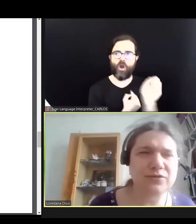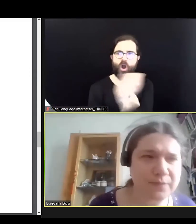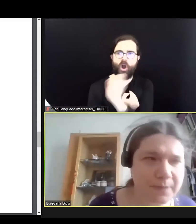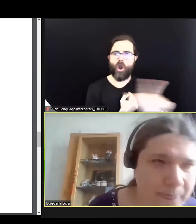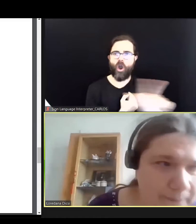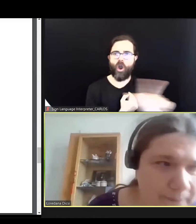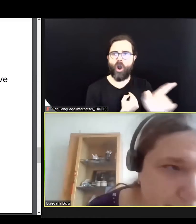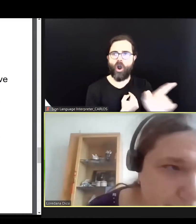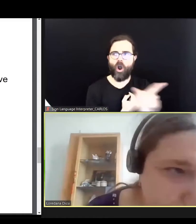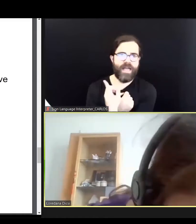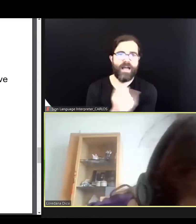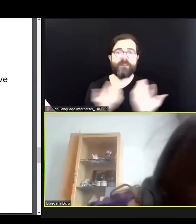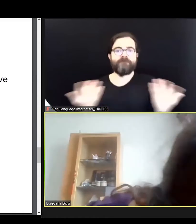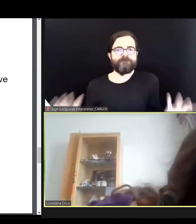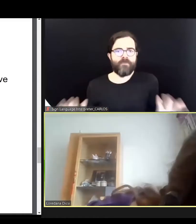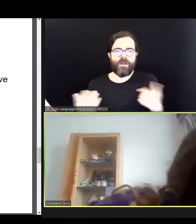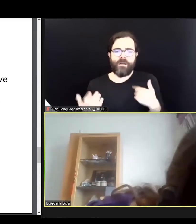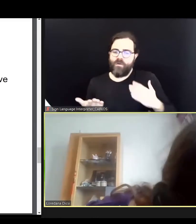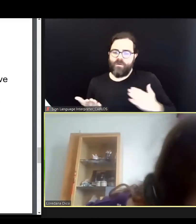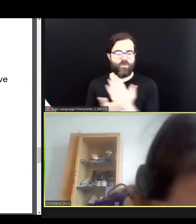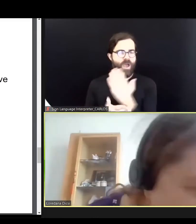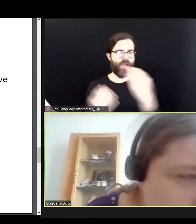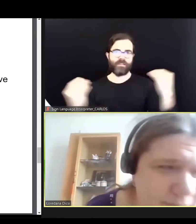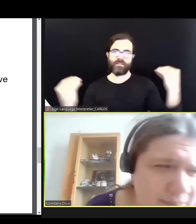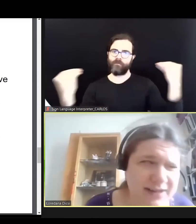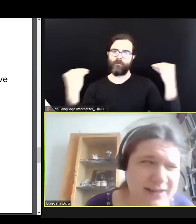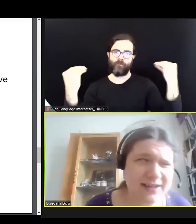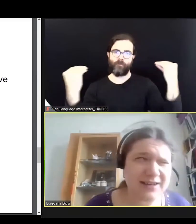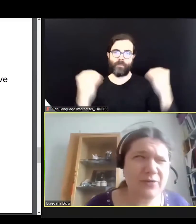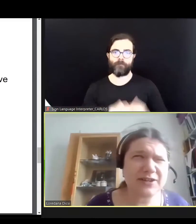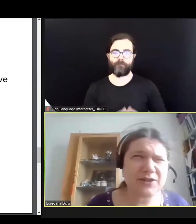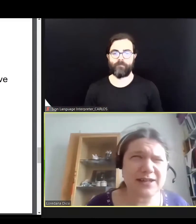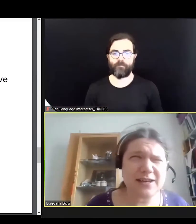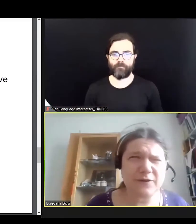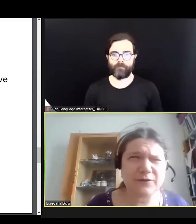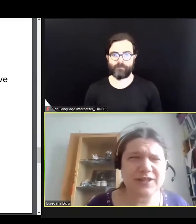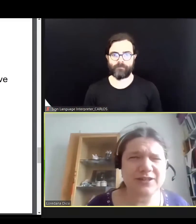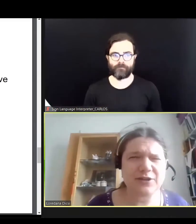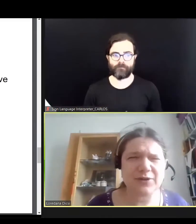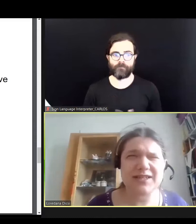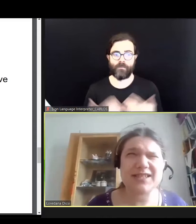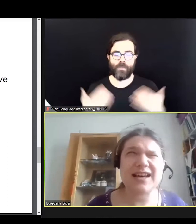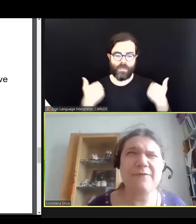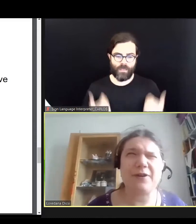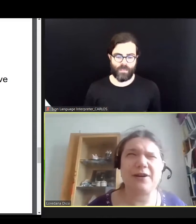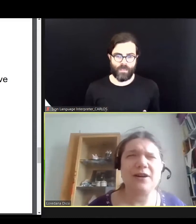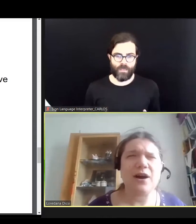Why do we need to remove these barriers?